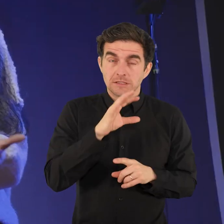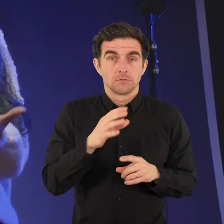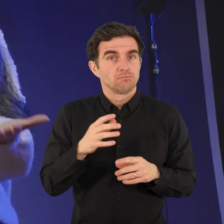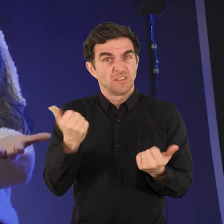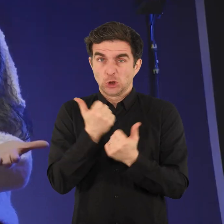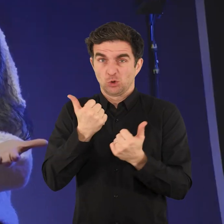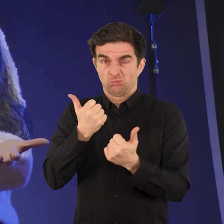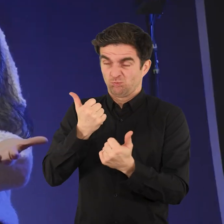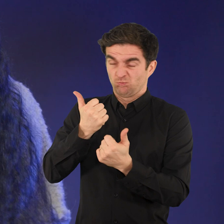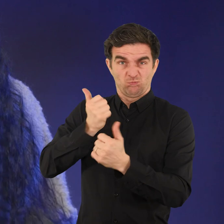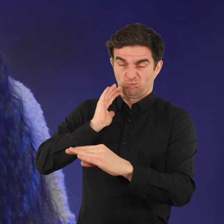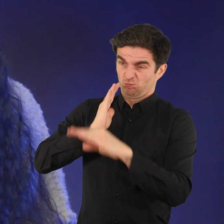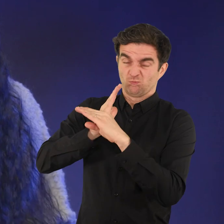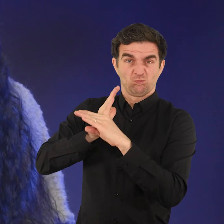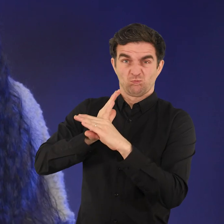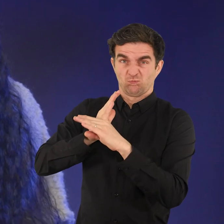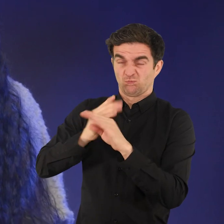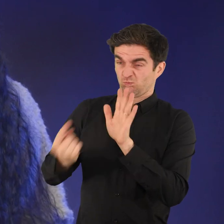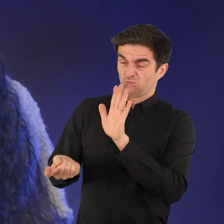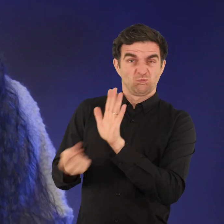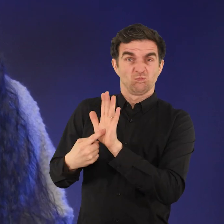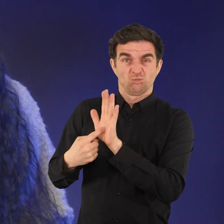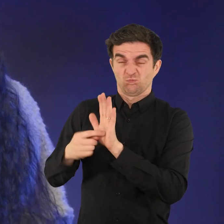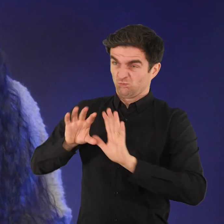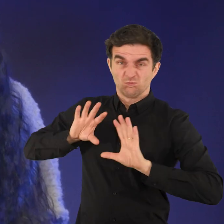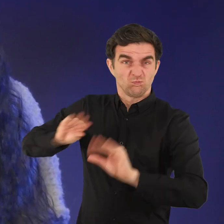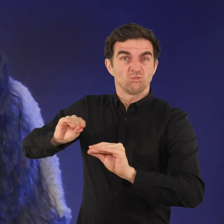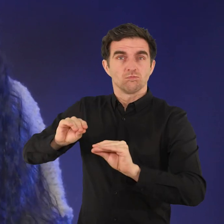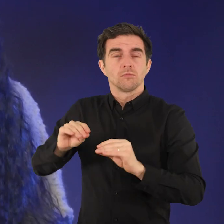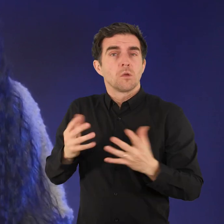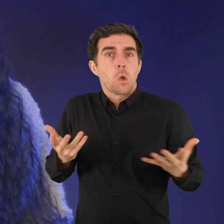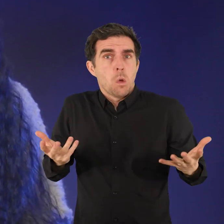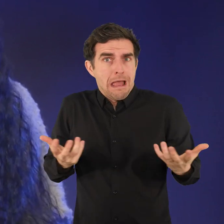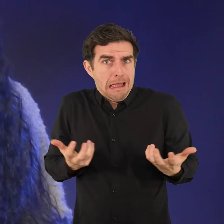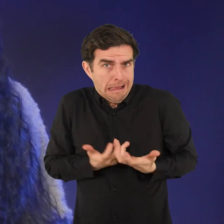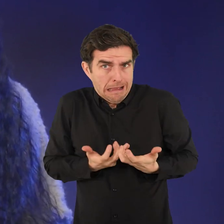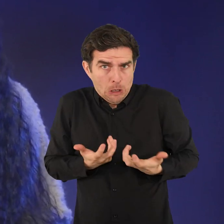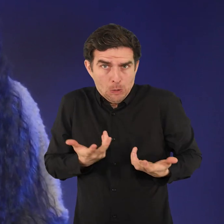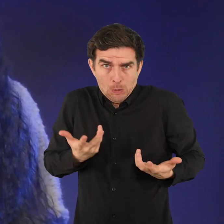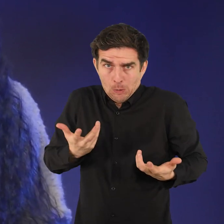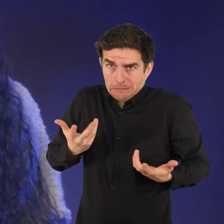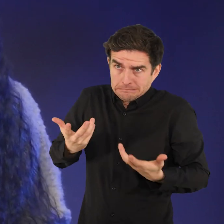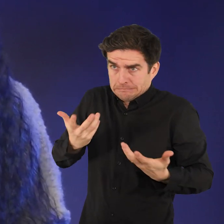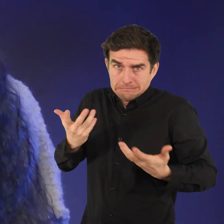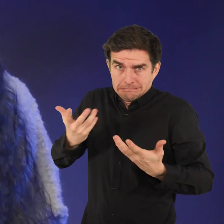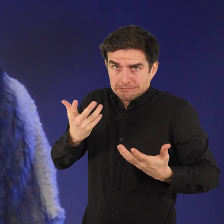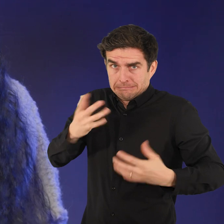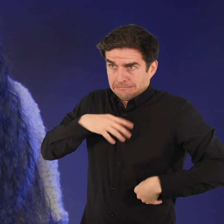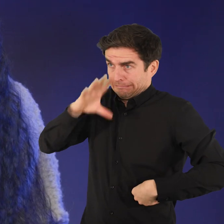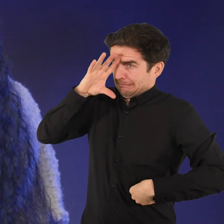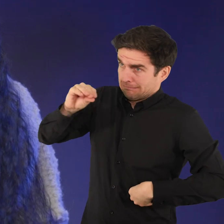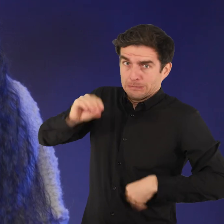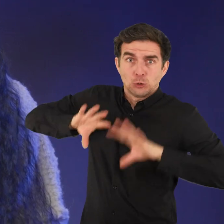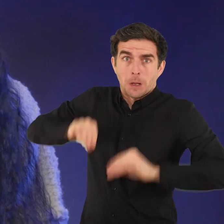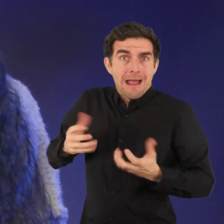who've applied sanctions, and he's still doing what he's doing. Is there any message that you can formulate will ever reach